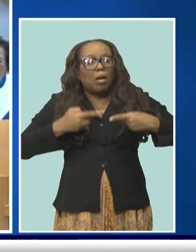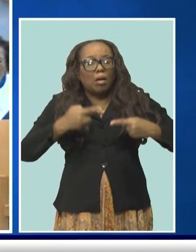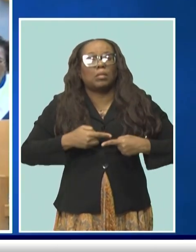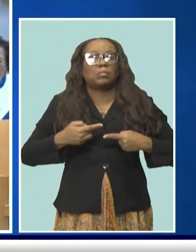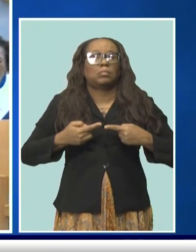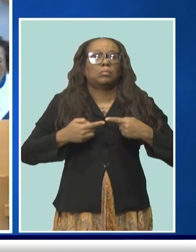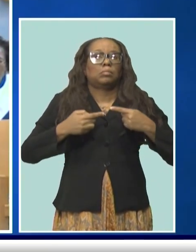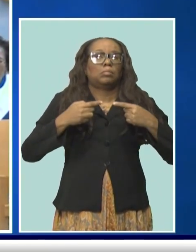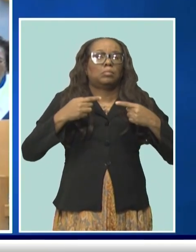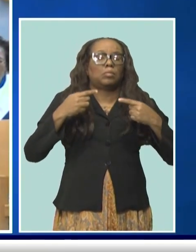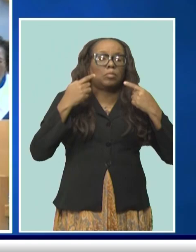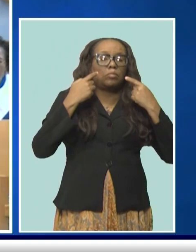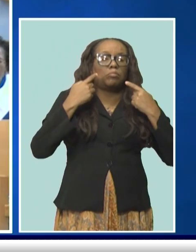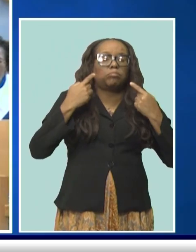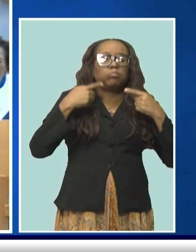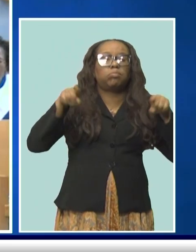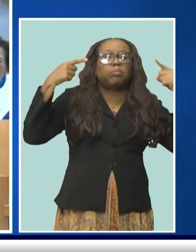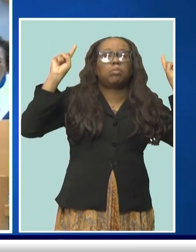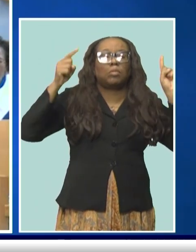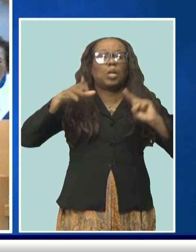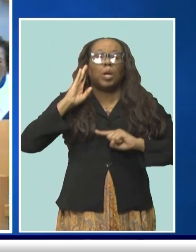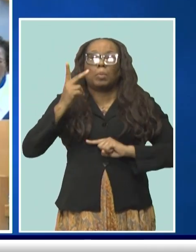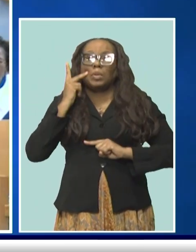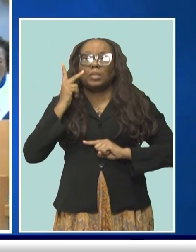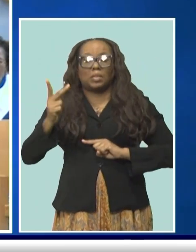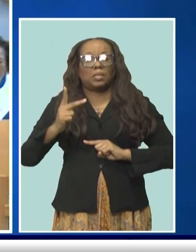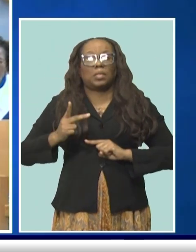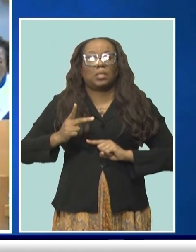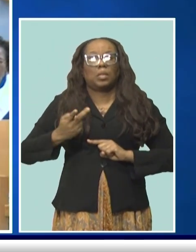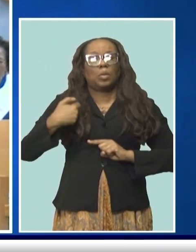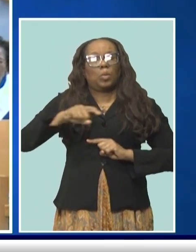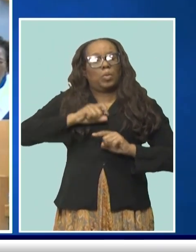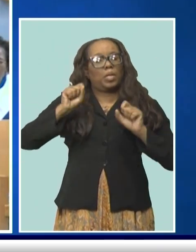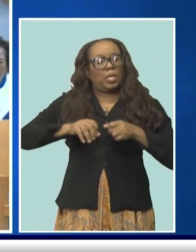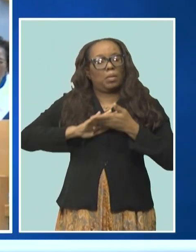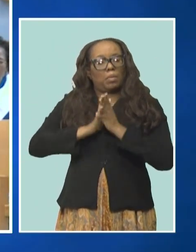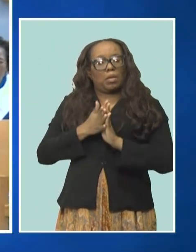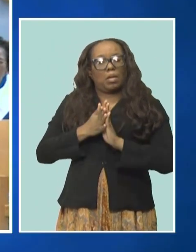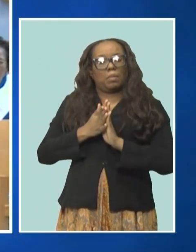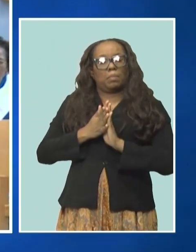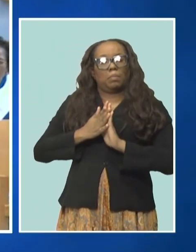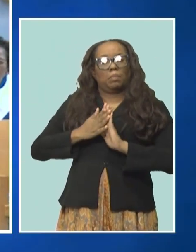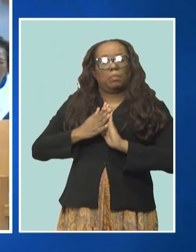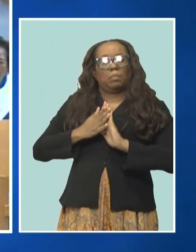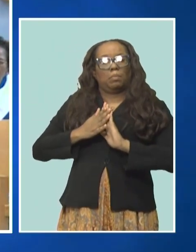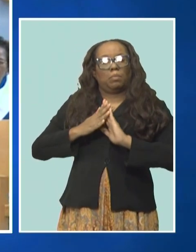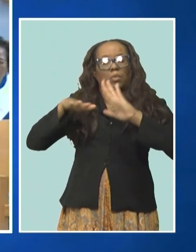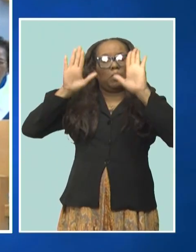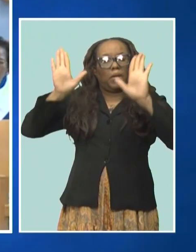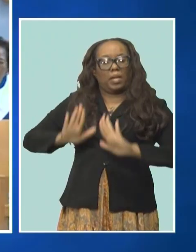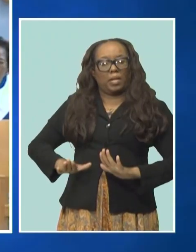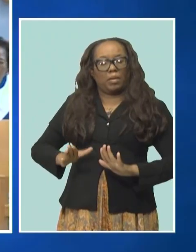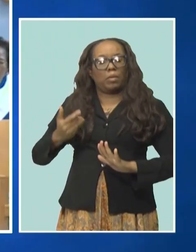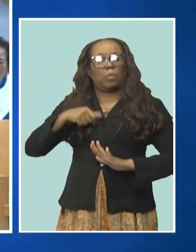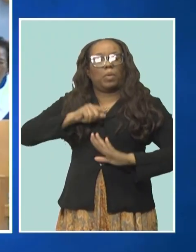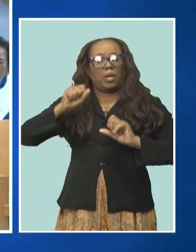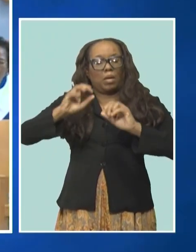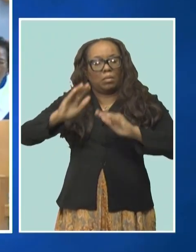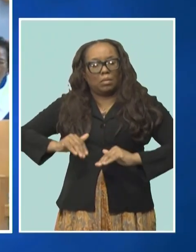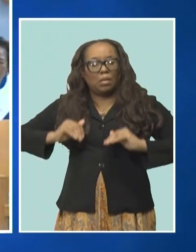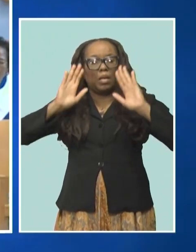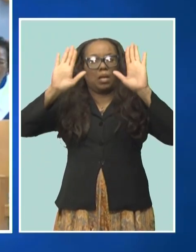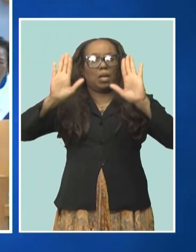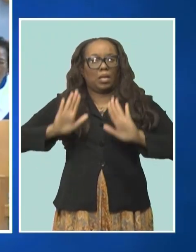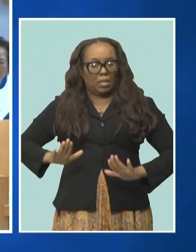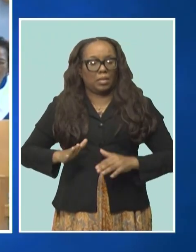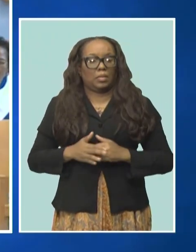we are provided with a clear example of the greatness we all can achieve as people and the high levels of excellence we can go to as a